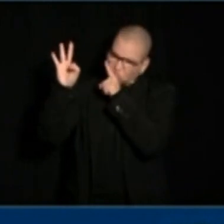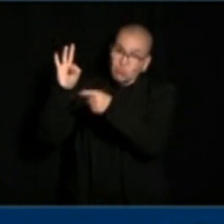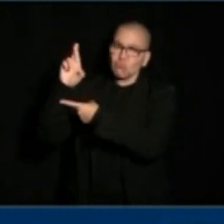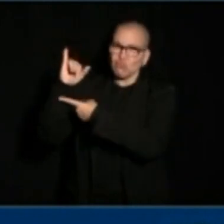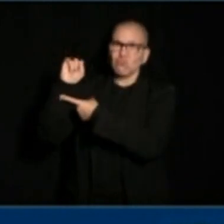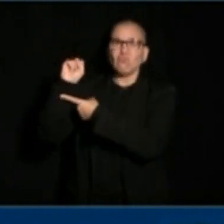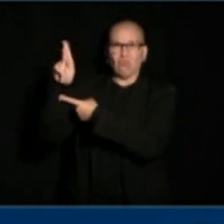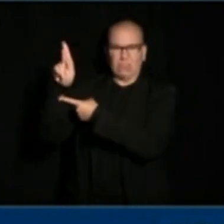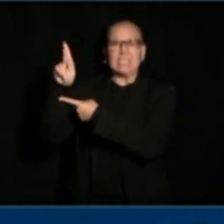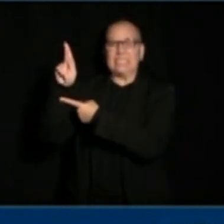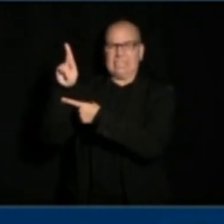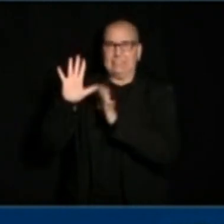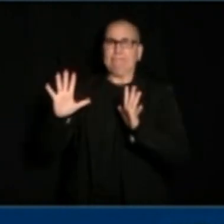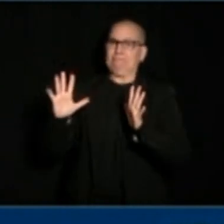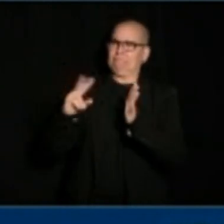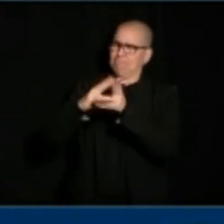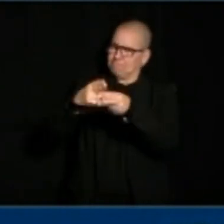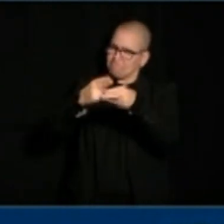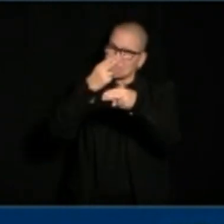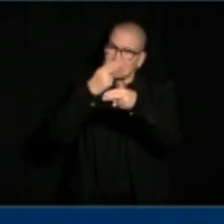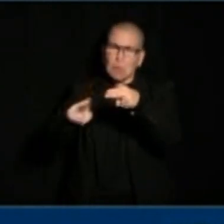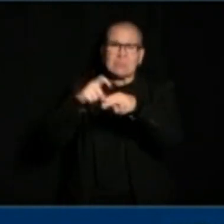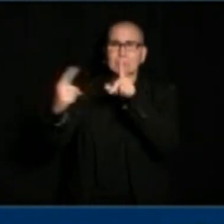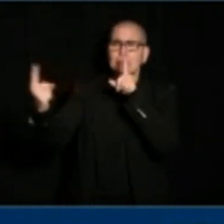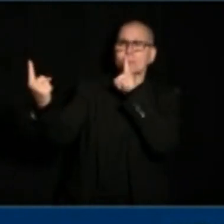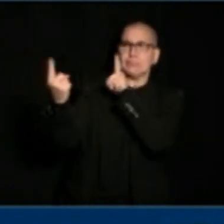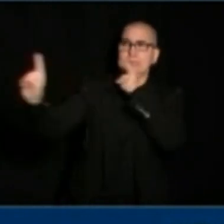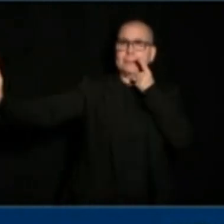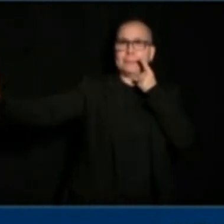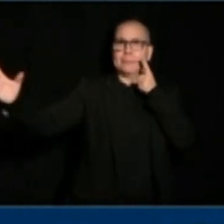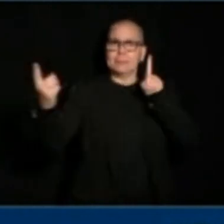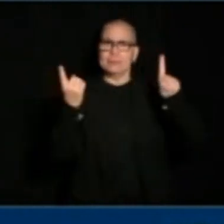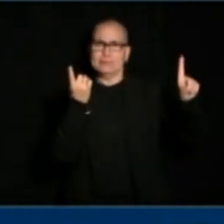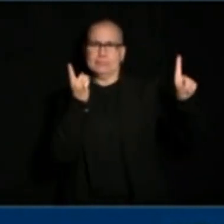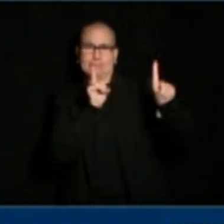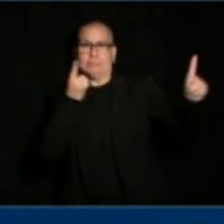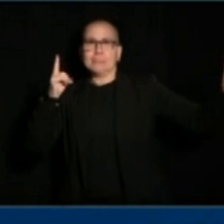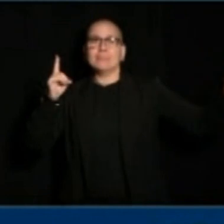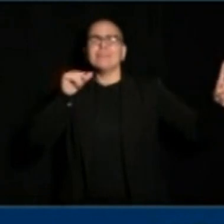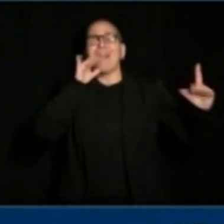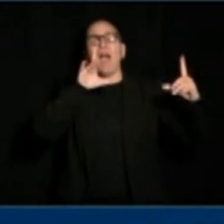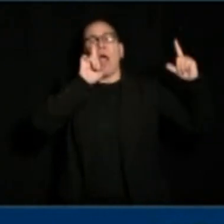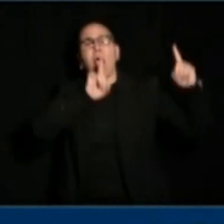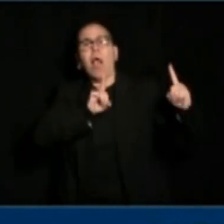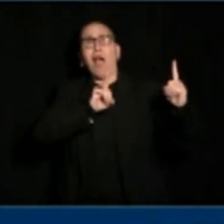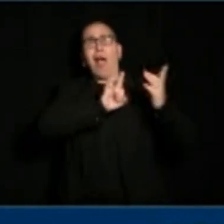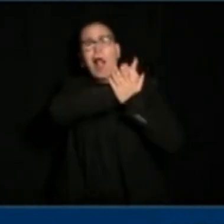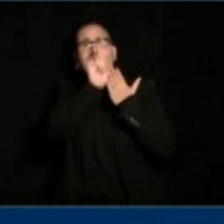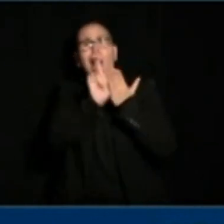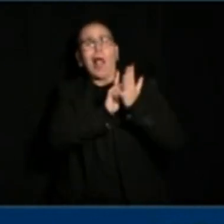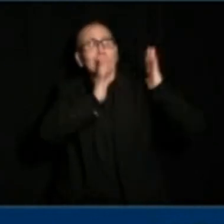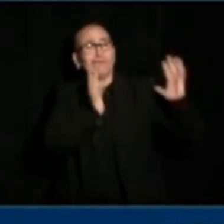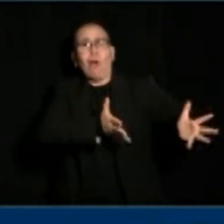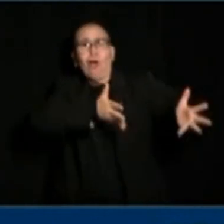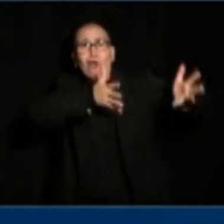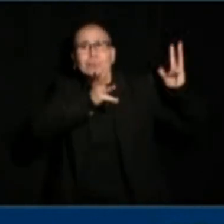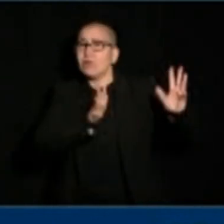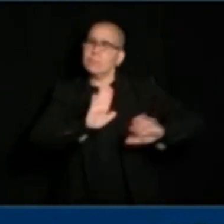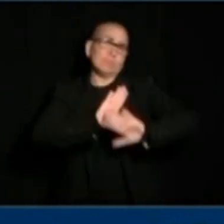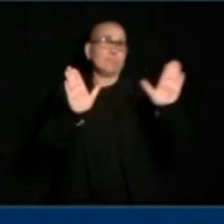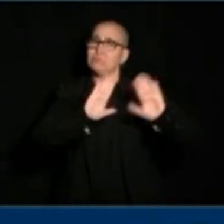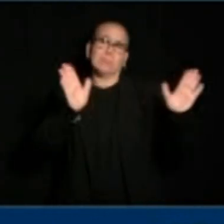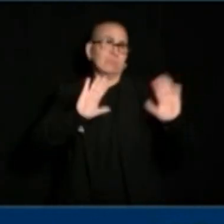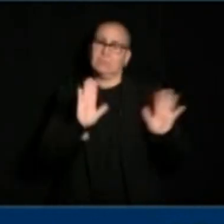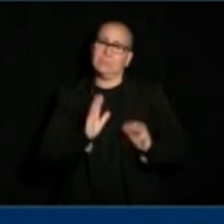someone or in a place to possibly find the aerosols in the air, the greater your chance. And as I'm always reminded by my